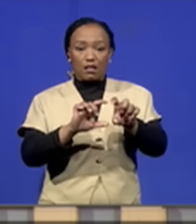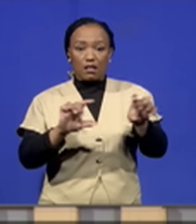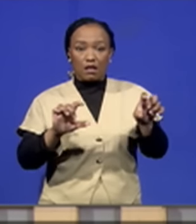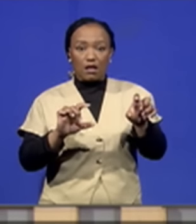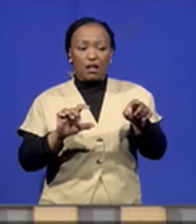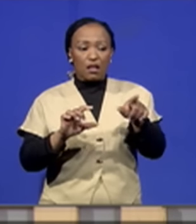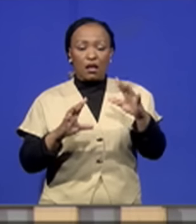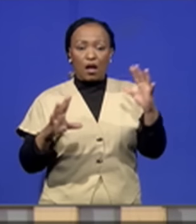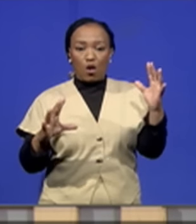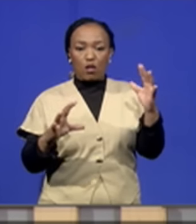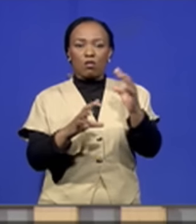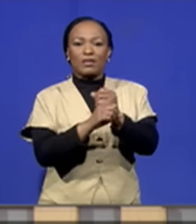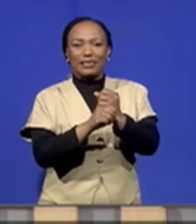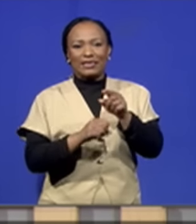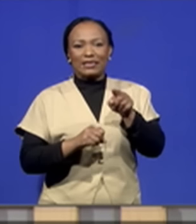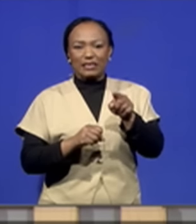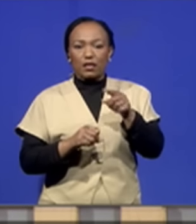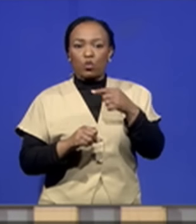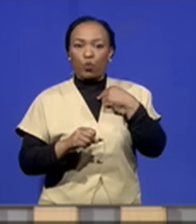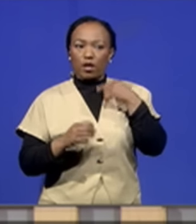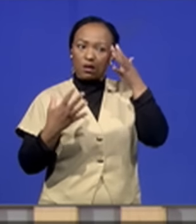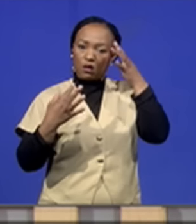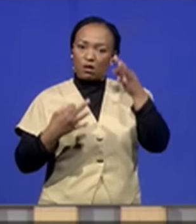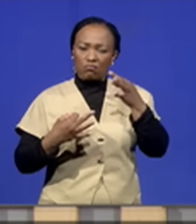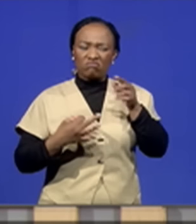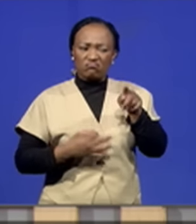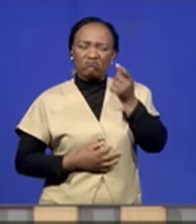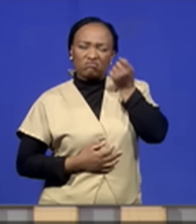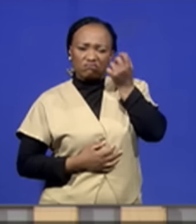you draw, makes reasonable sense.